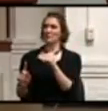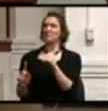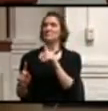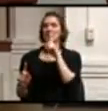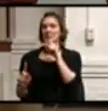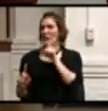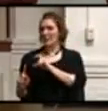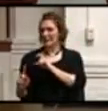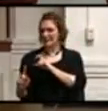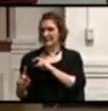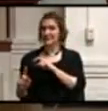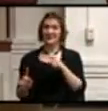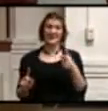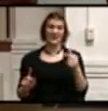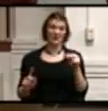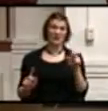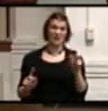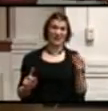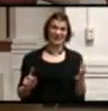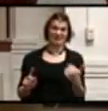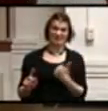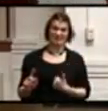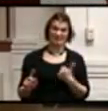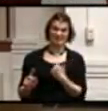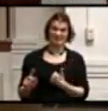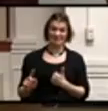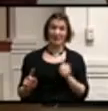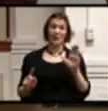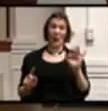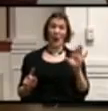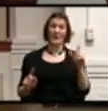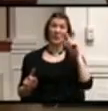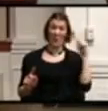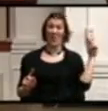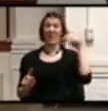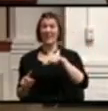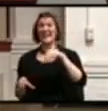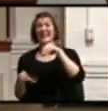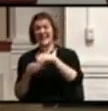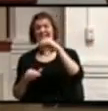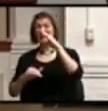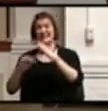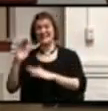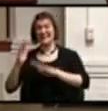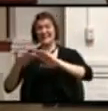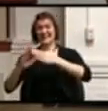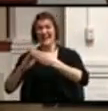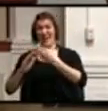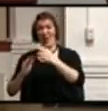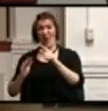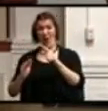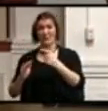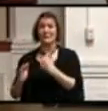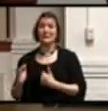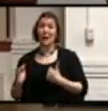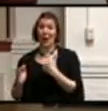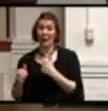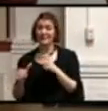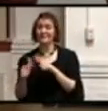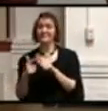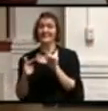I know Gene may not like this, but his office will be in Town Hall. He and Gunny, the